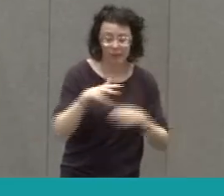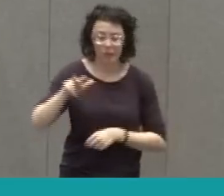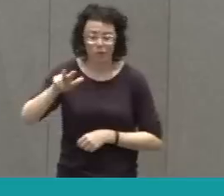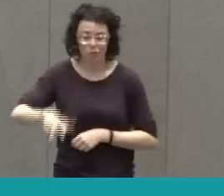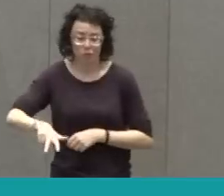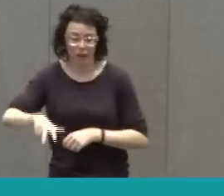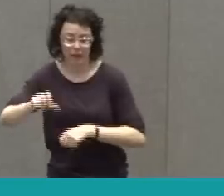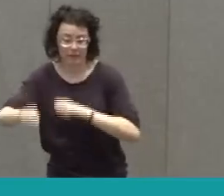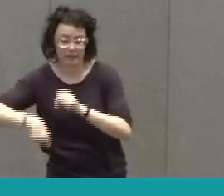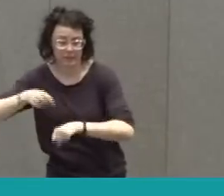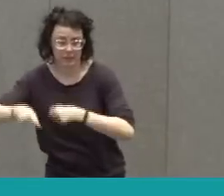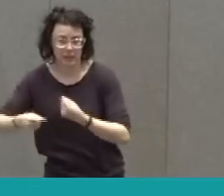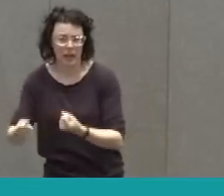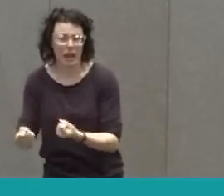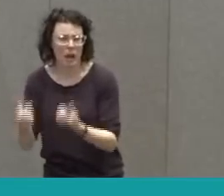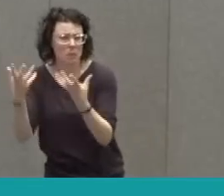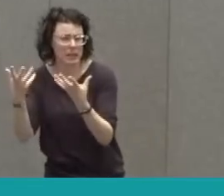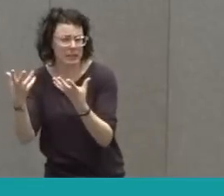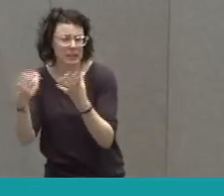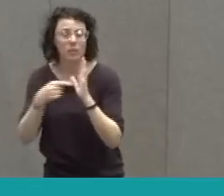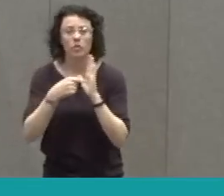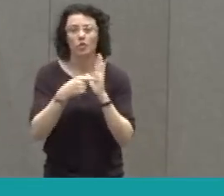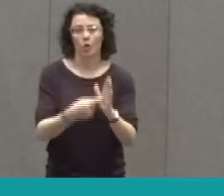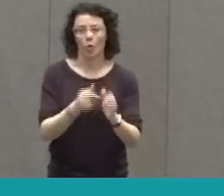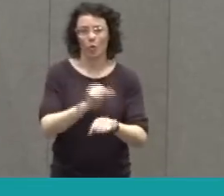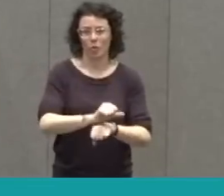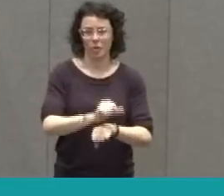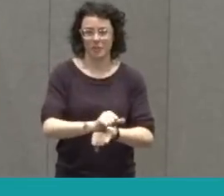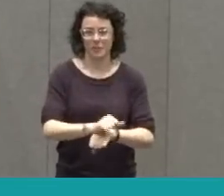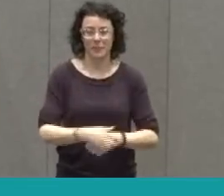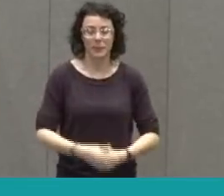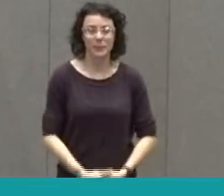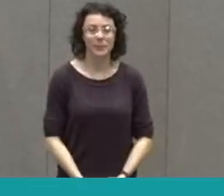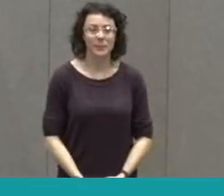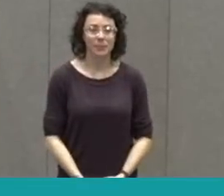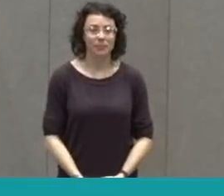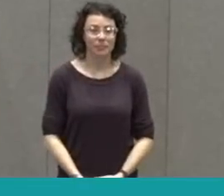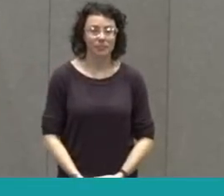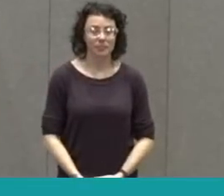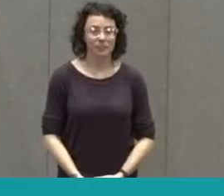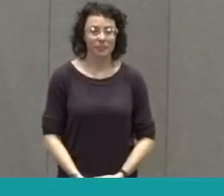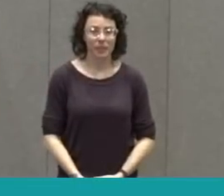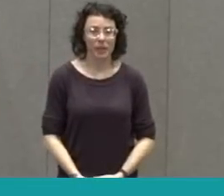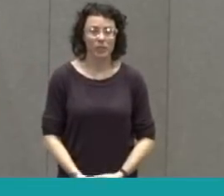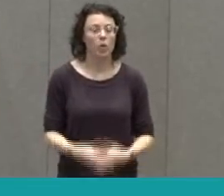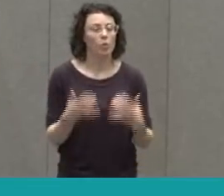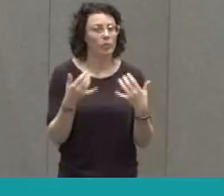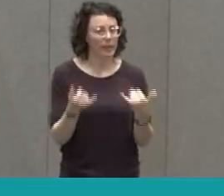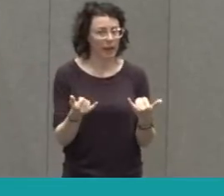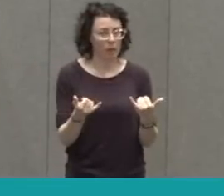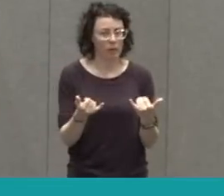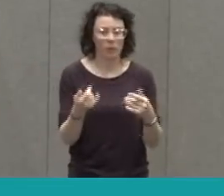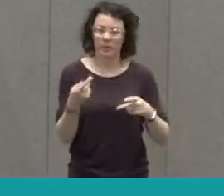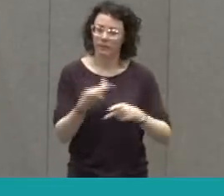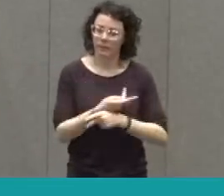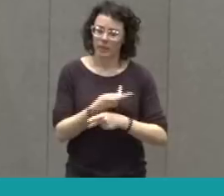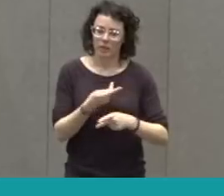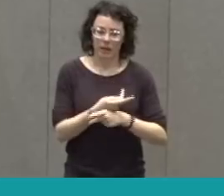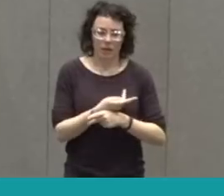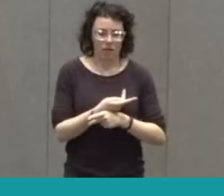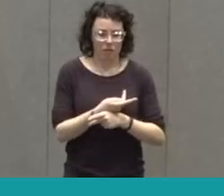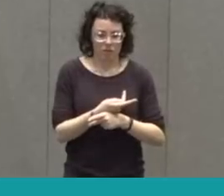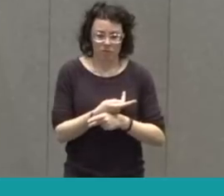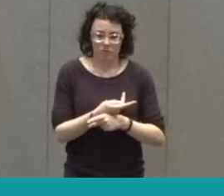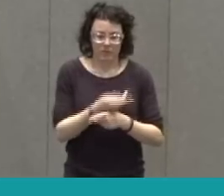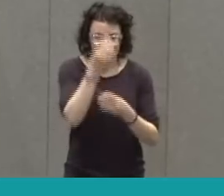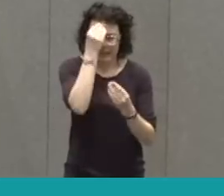out. So for this one, we got to circle and underline what we're solving. So let's first find out what do we